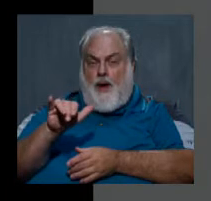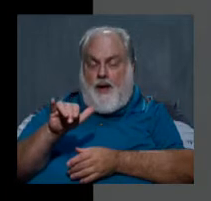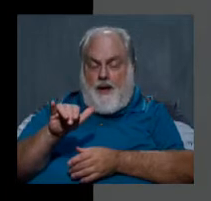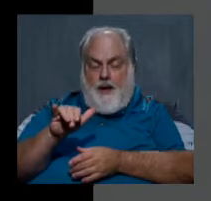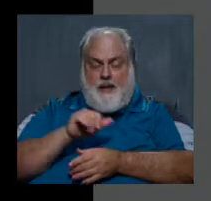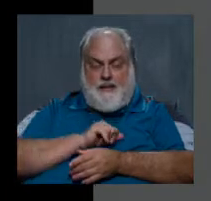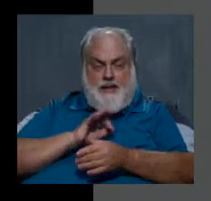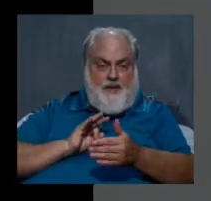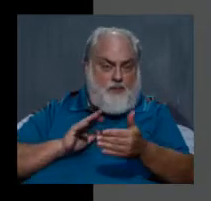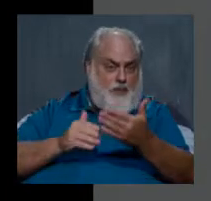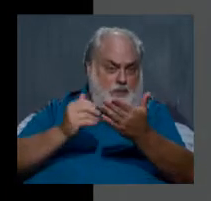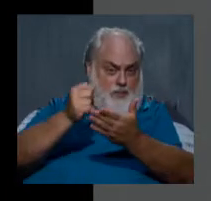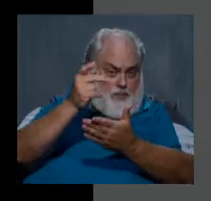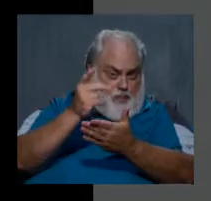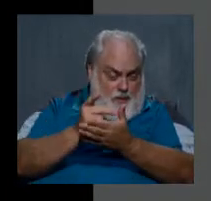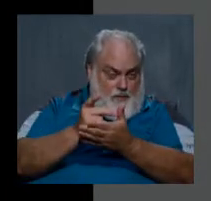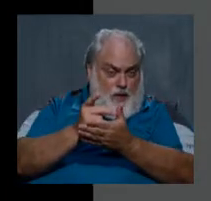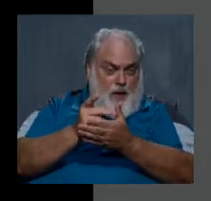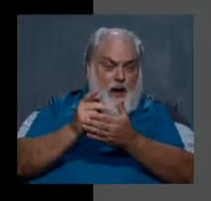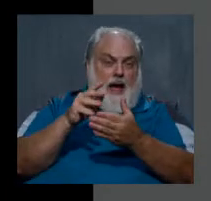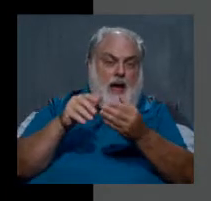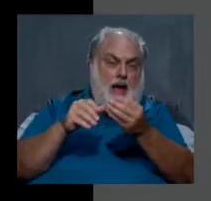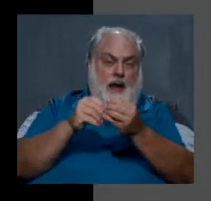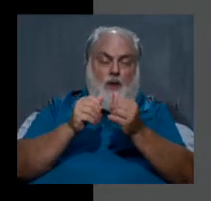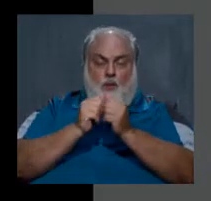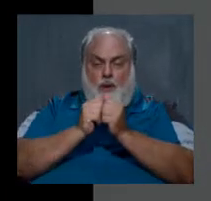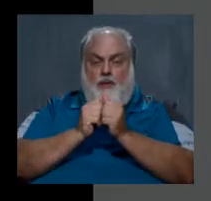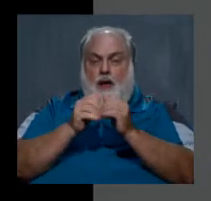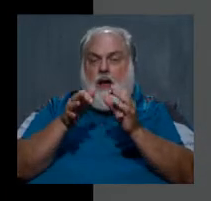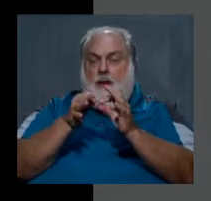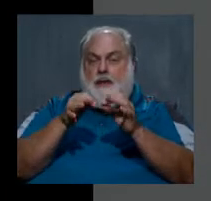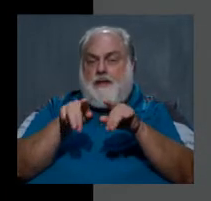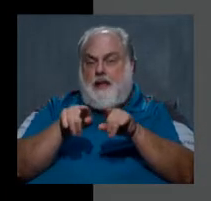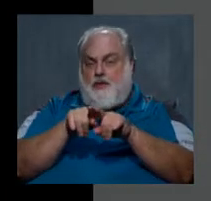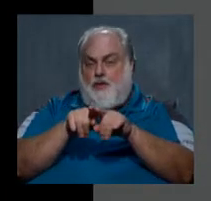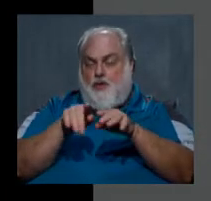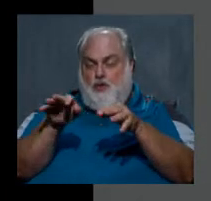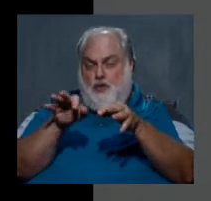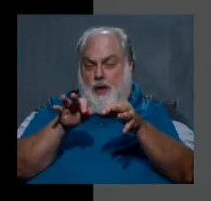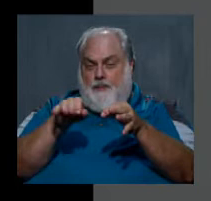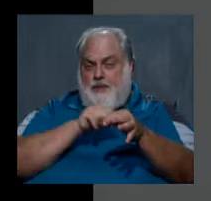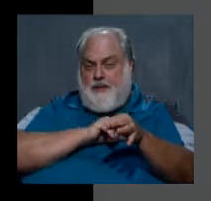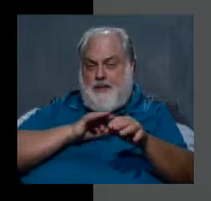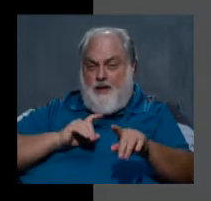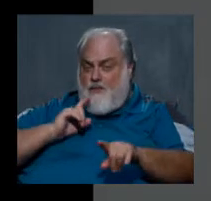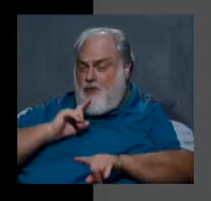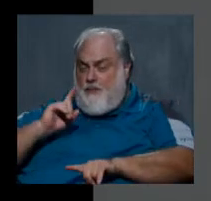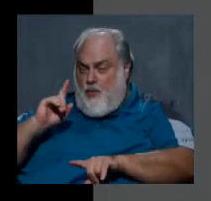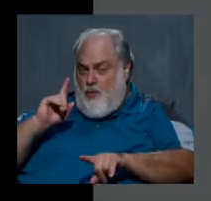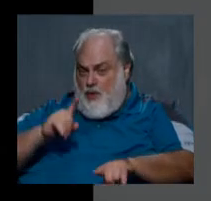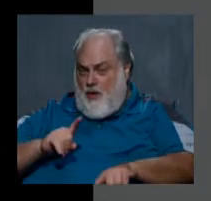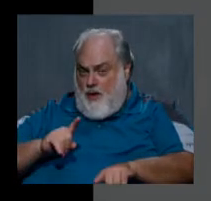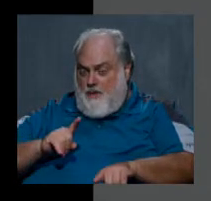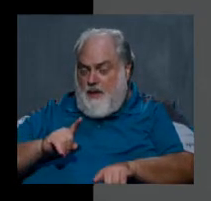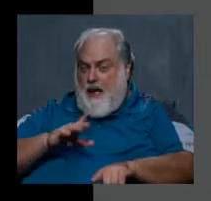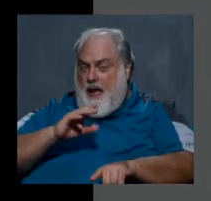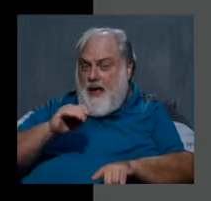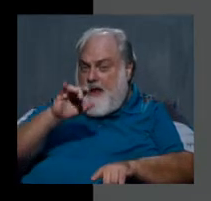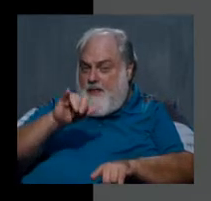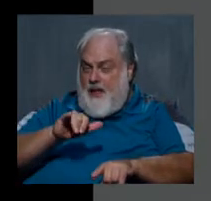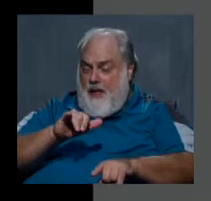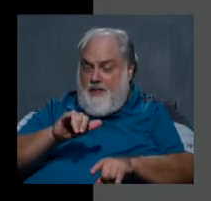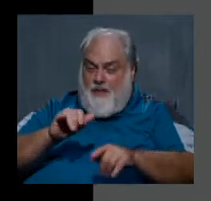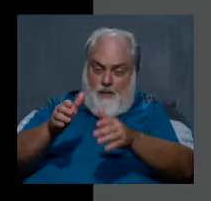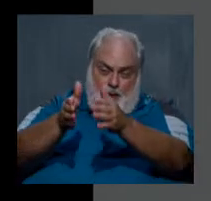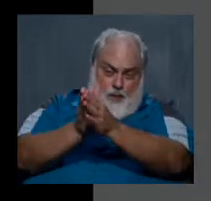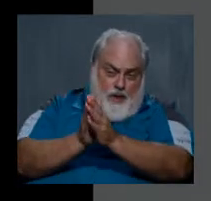of the request, subject to compliance with the comments and conditions, as outlined in paragraphs D, E, and F of the Agenda Staff Report. Staff recommends approval